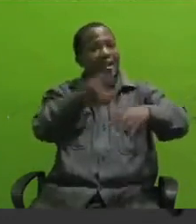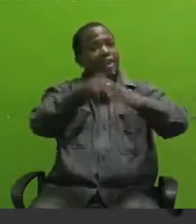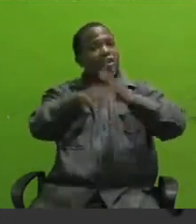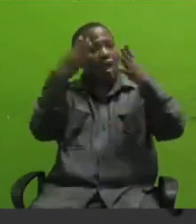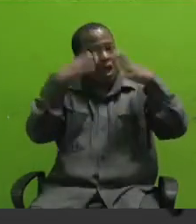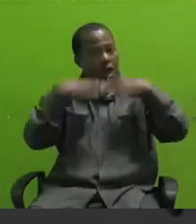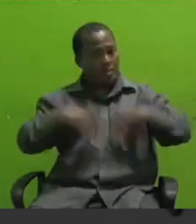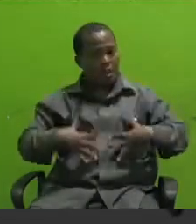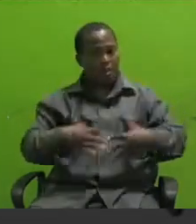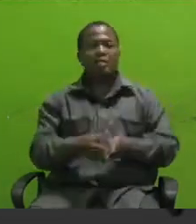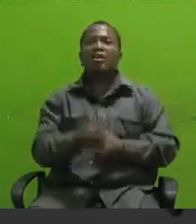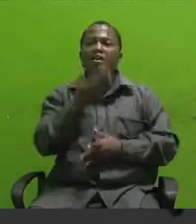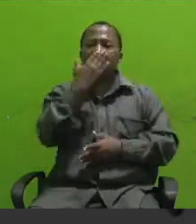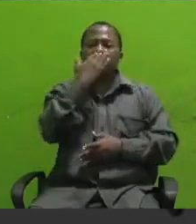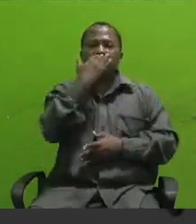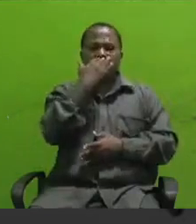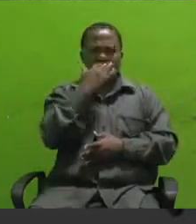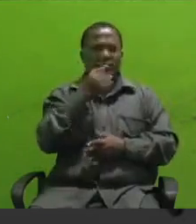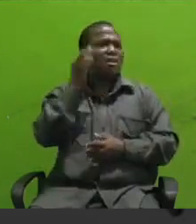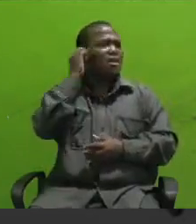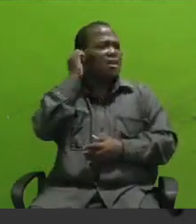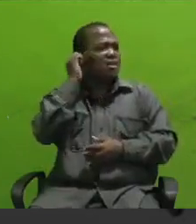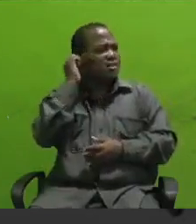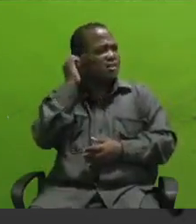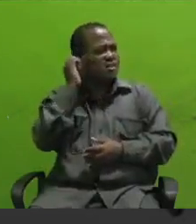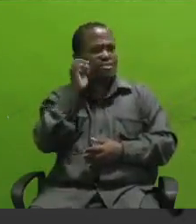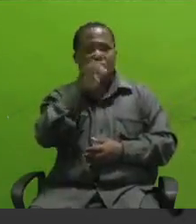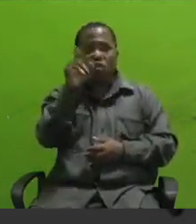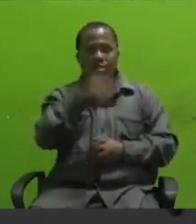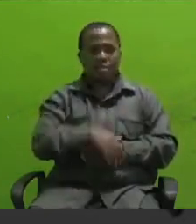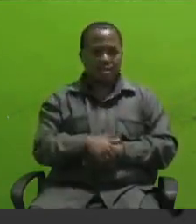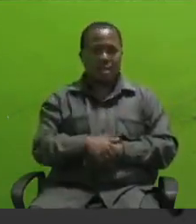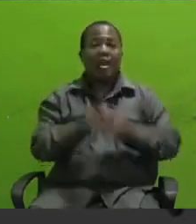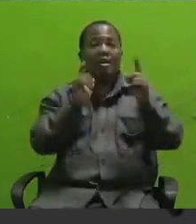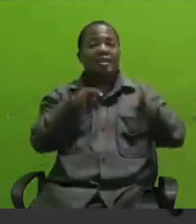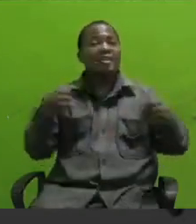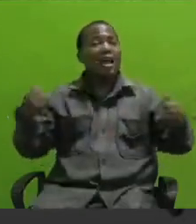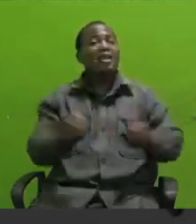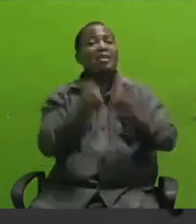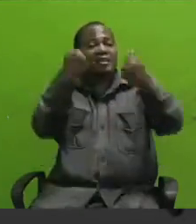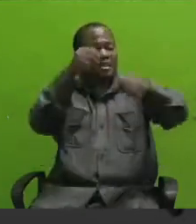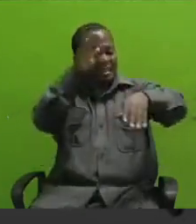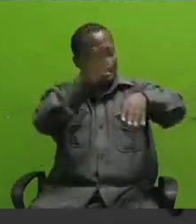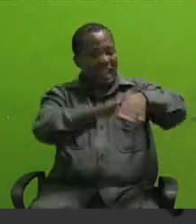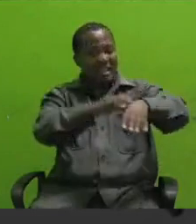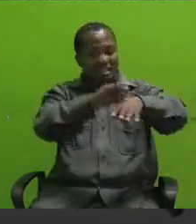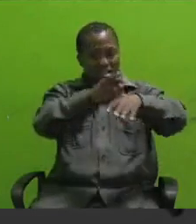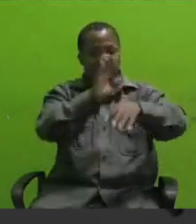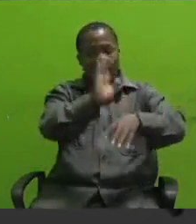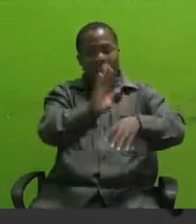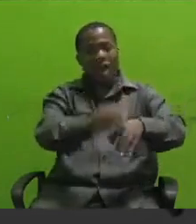in your body through mouth, nose, or ears. If accidentally touches your